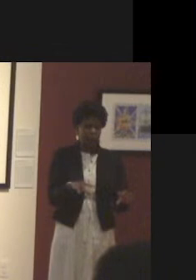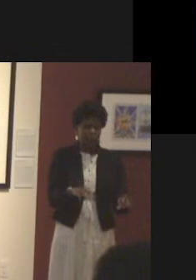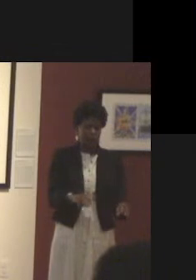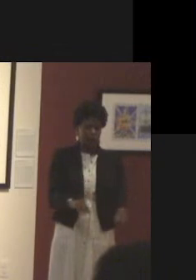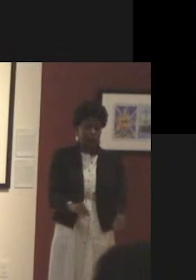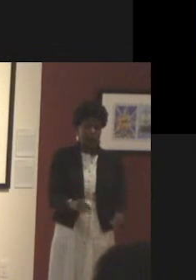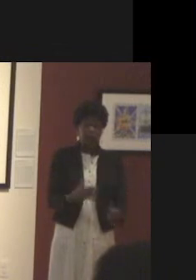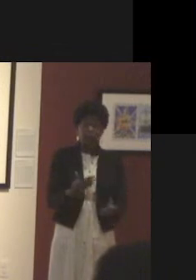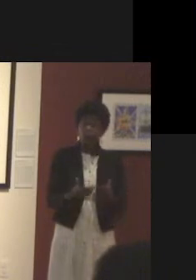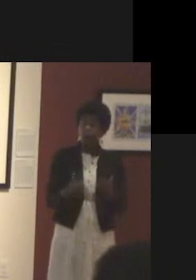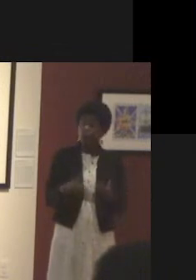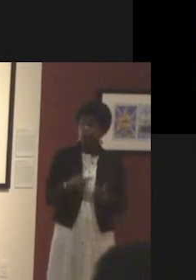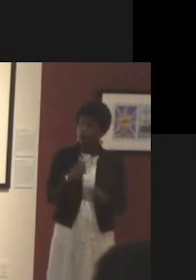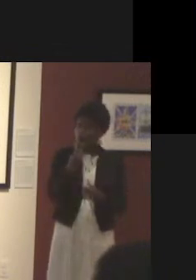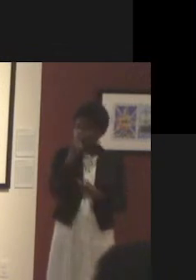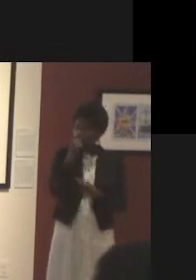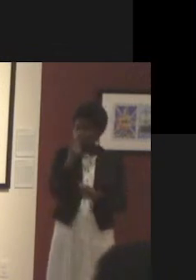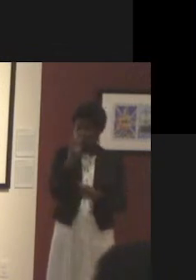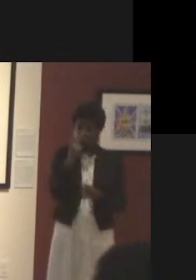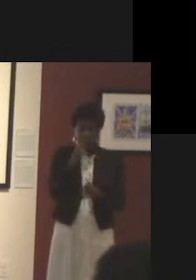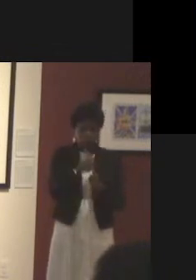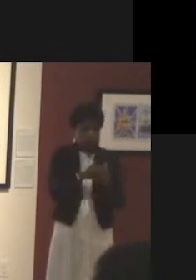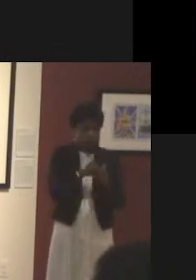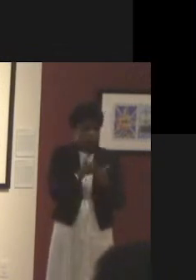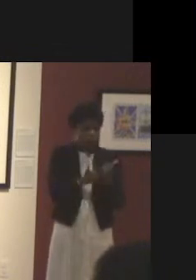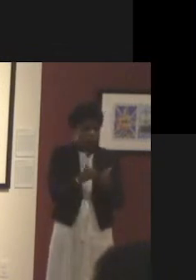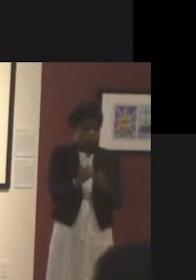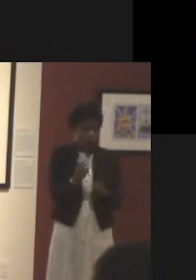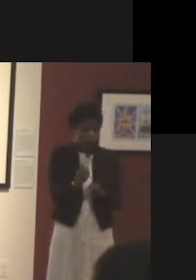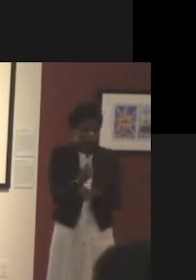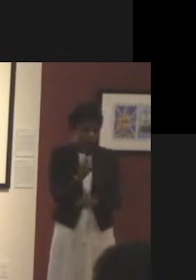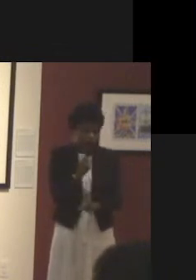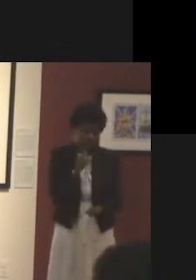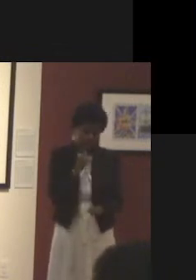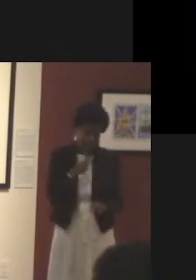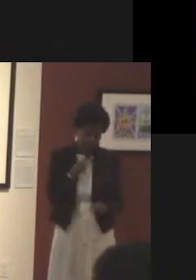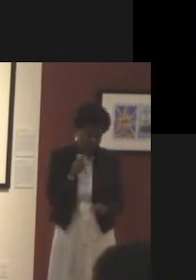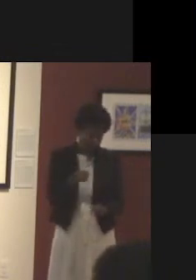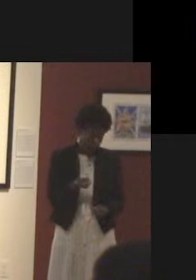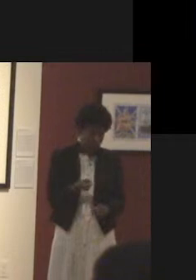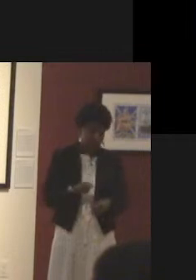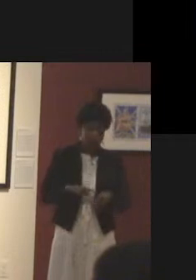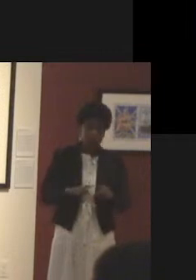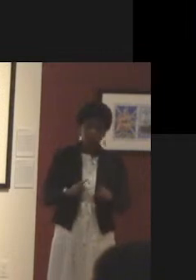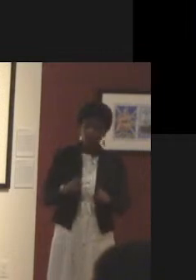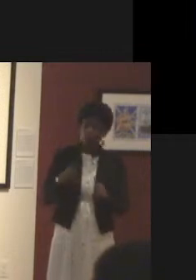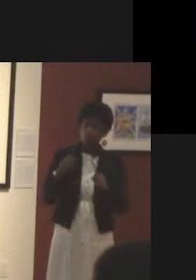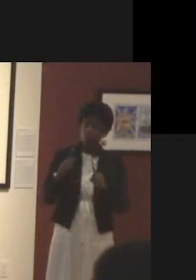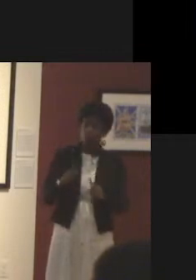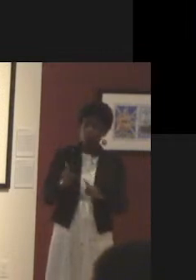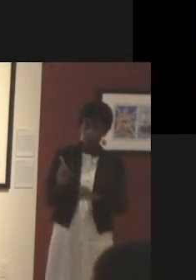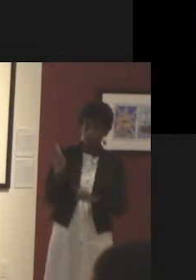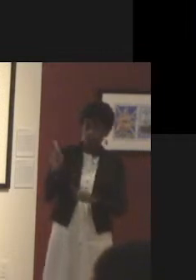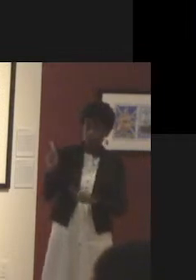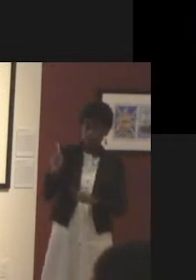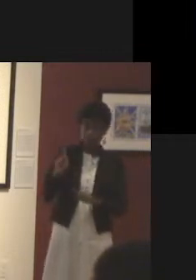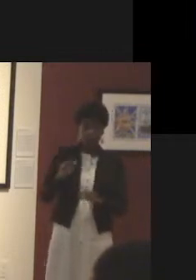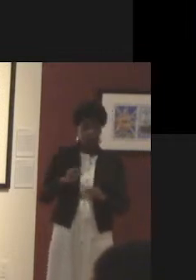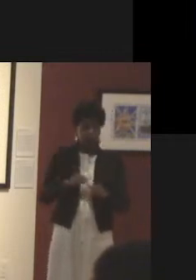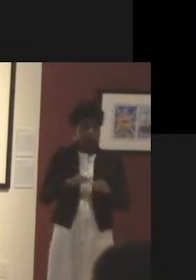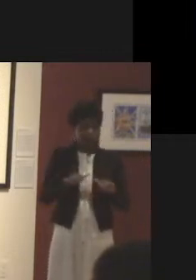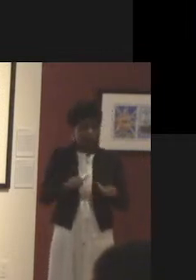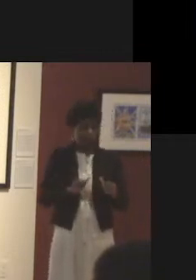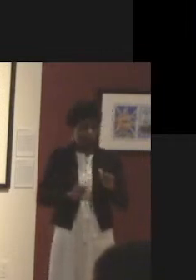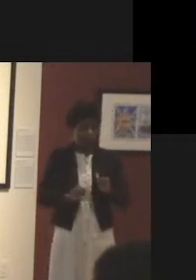may be interested as viewers to see which runners prevail, I won't reveal, the point in Thoroughbred is